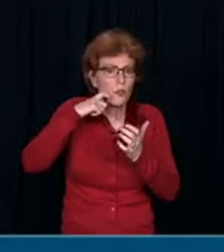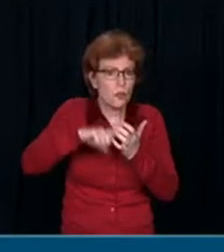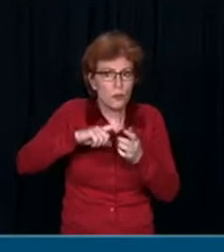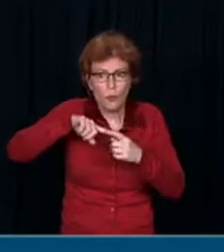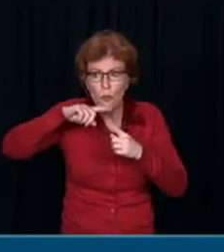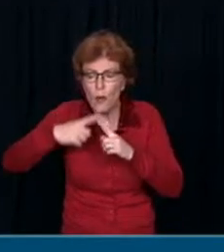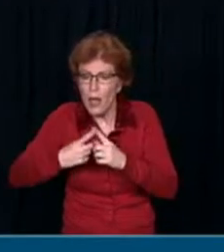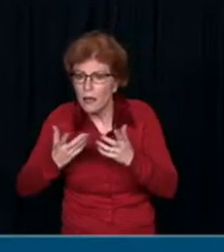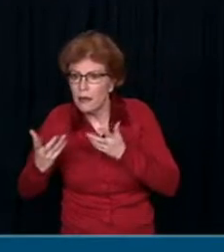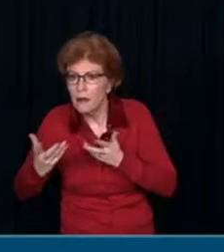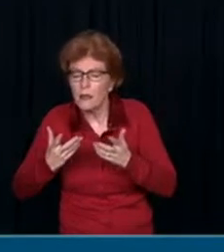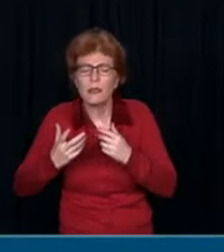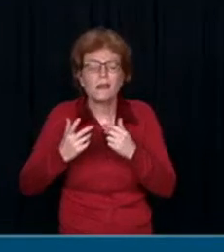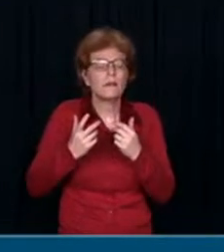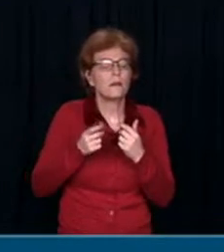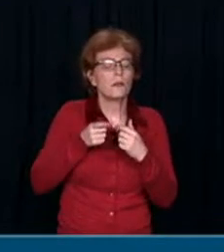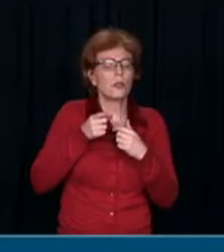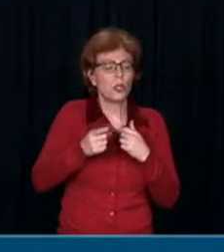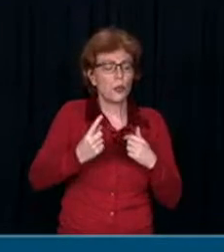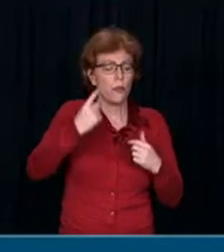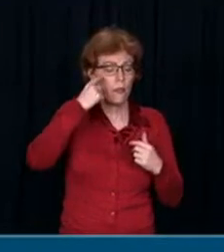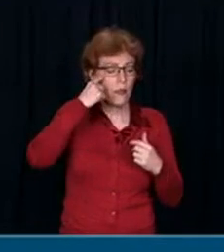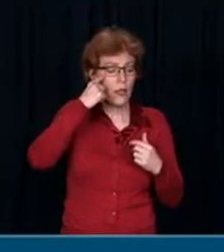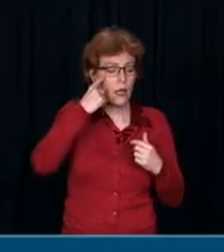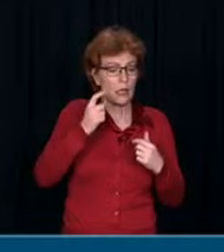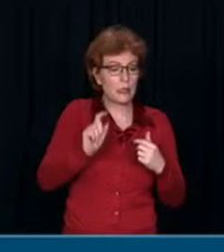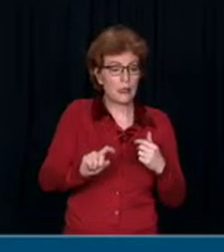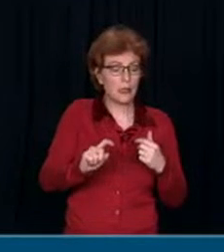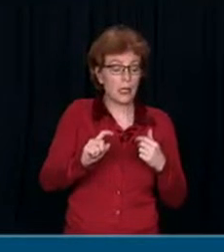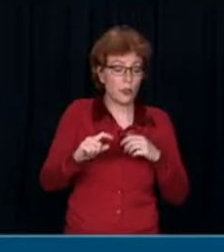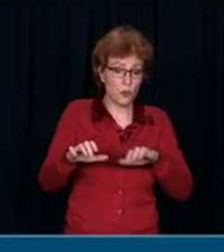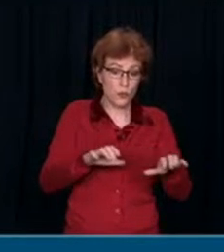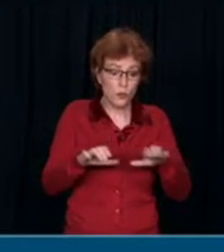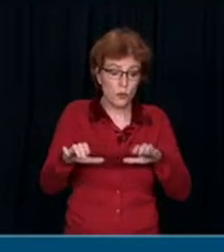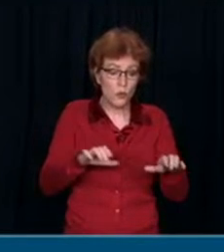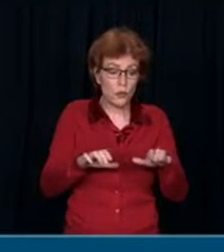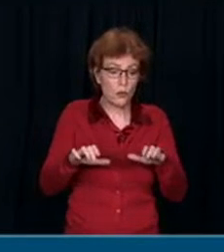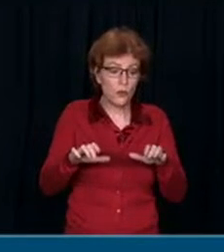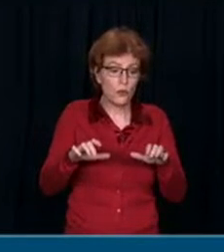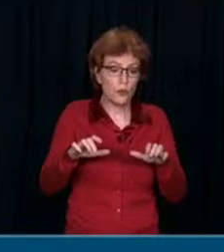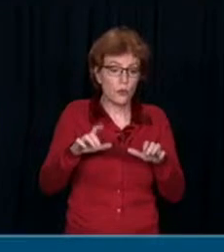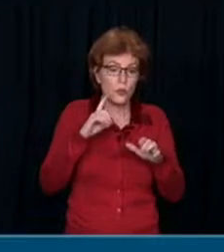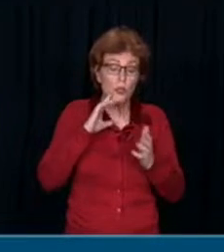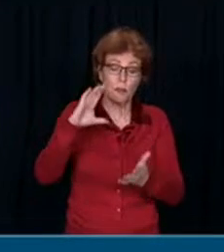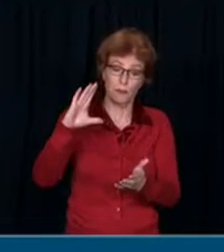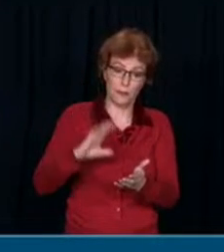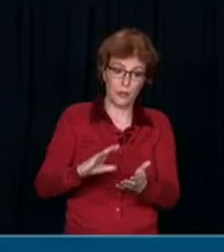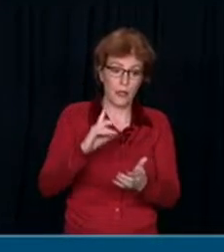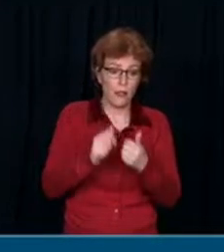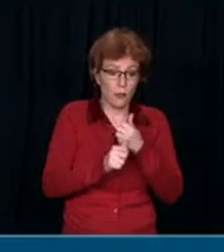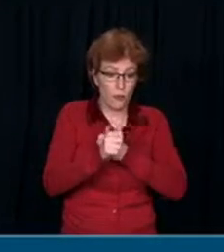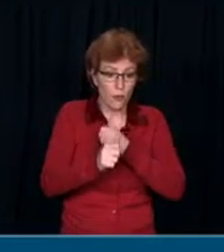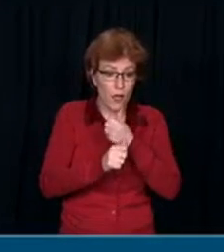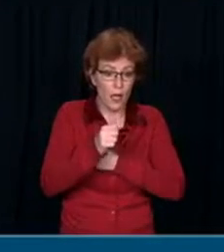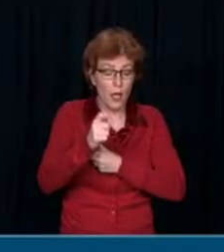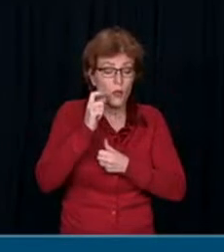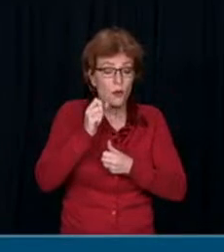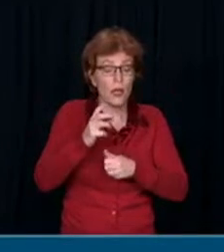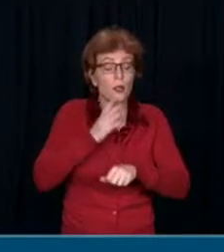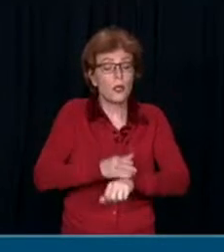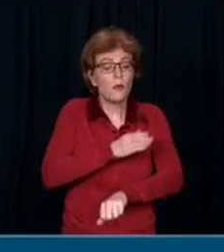is. So what do you think needs to be done to mitigate that threat or